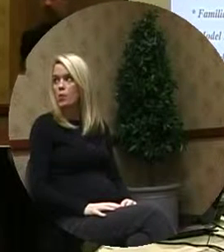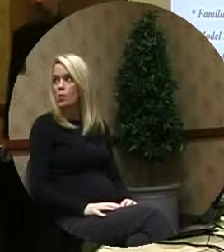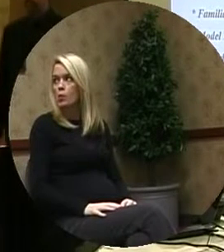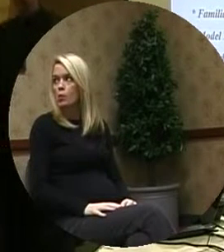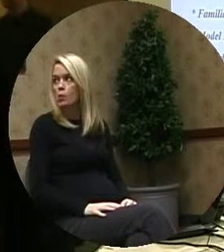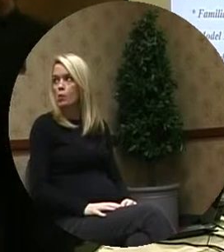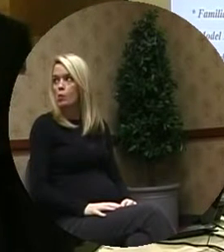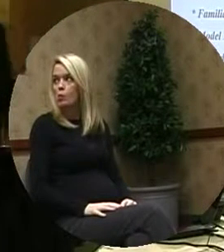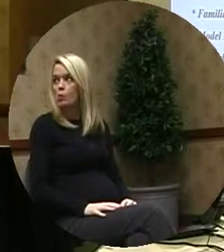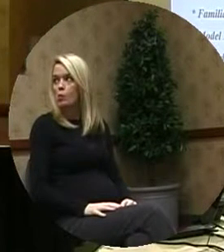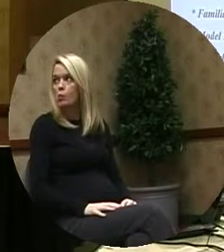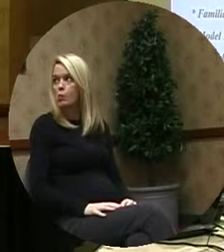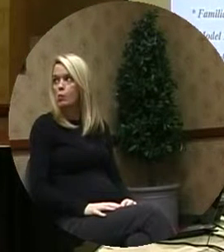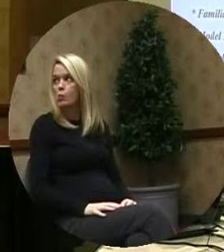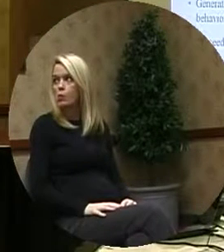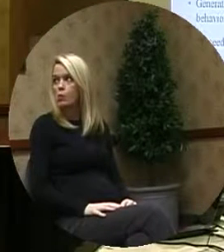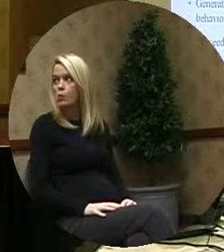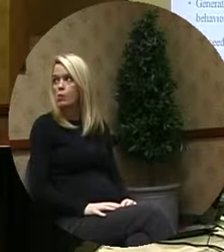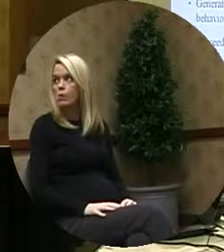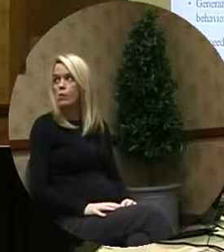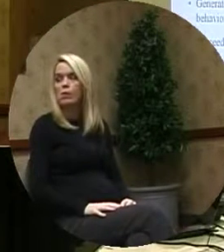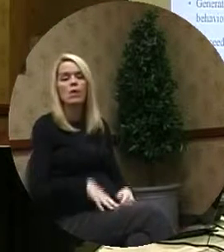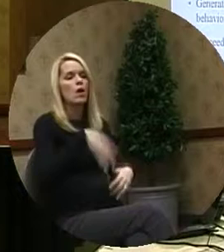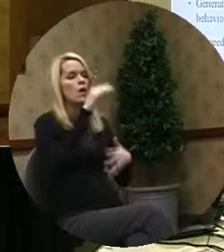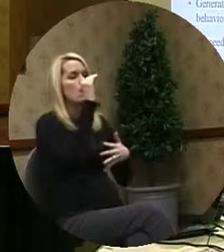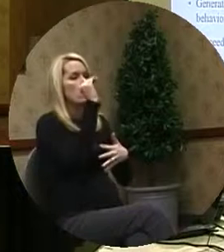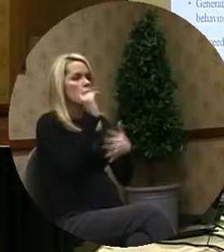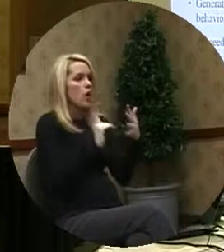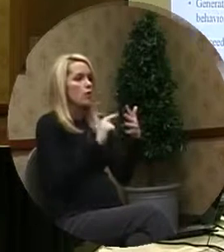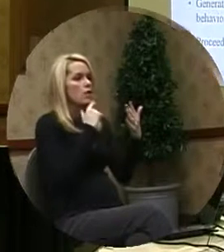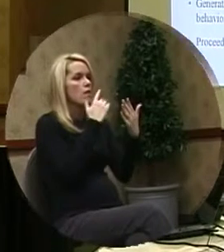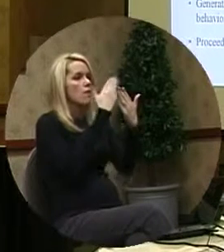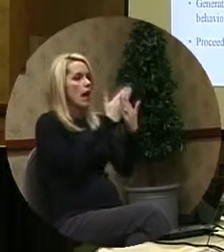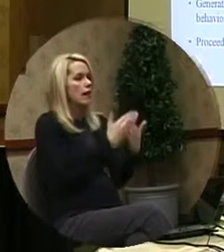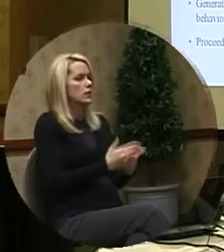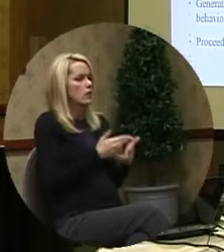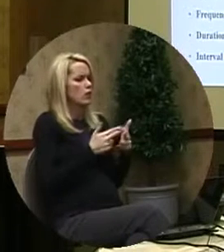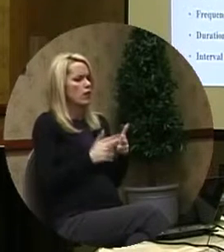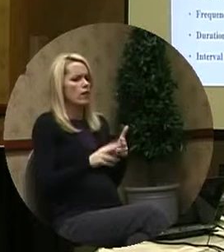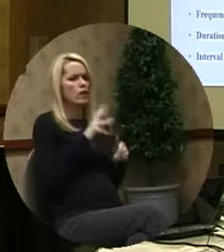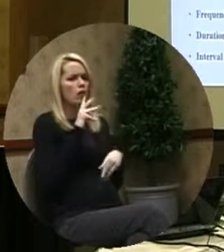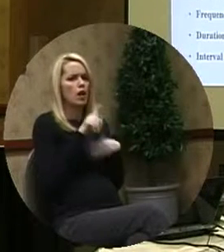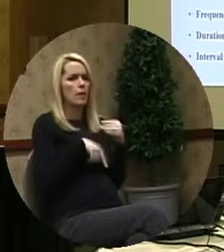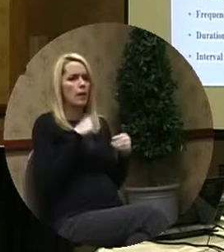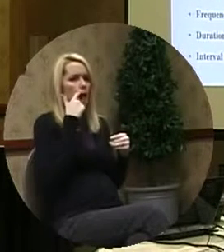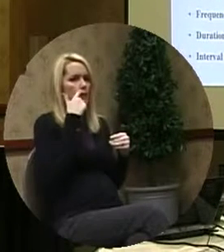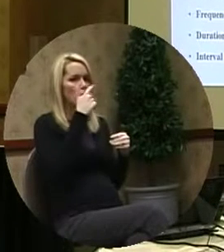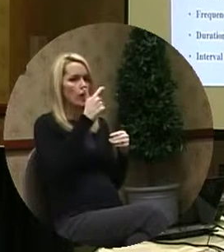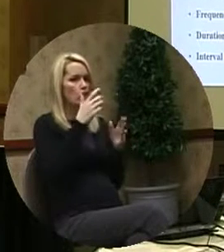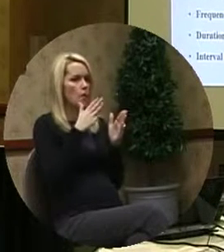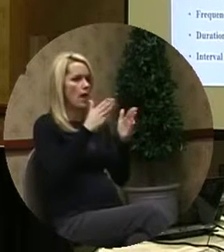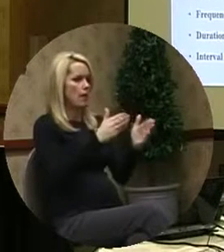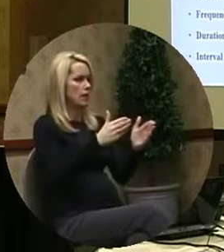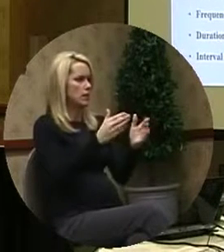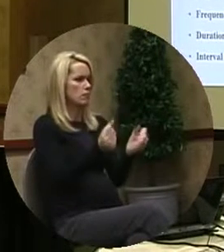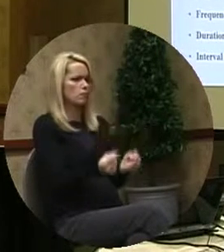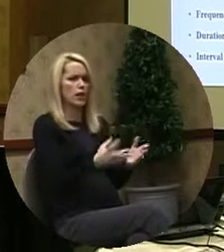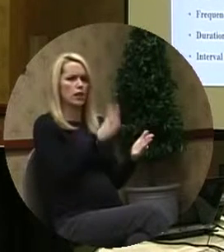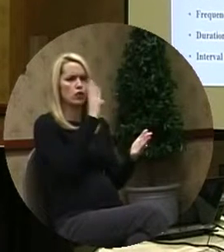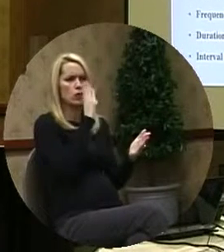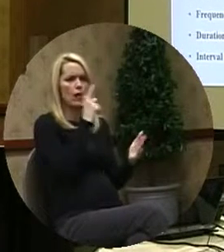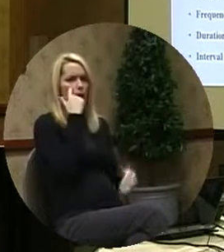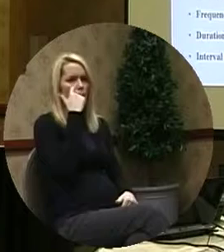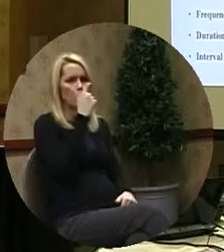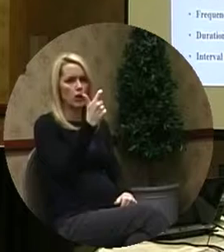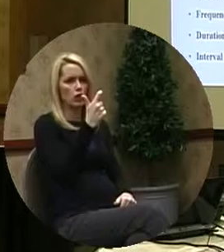So we've gone through the facts here, and now let's talk about real briefly here about observational methods. There's a number of direct